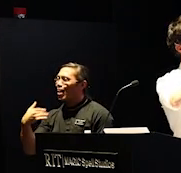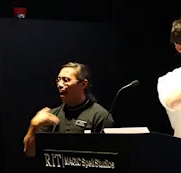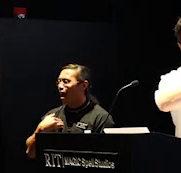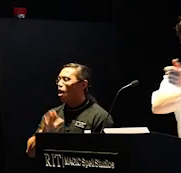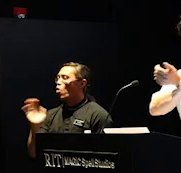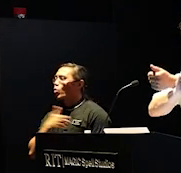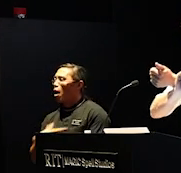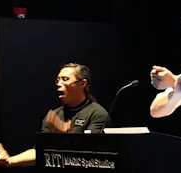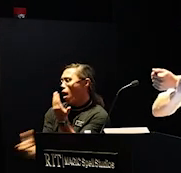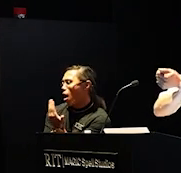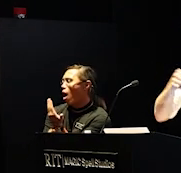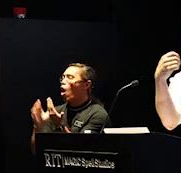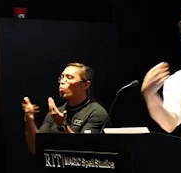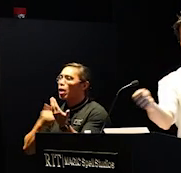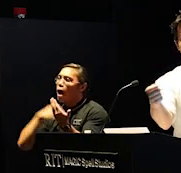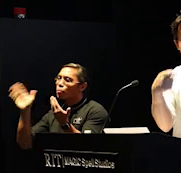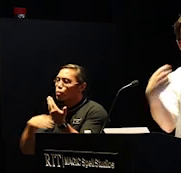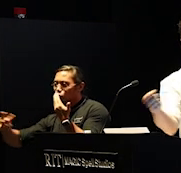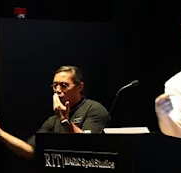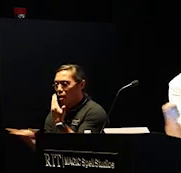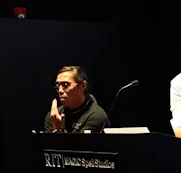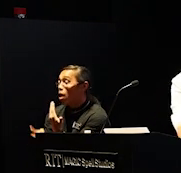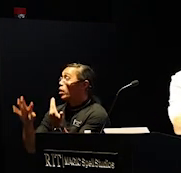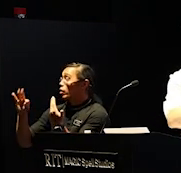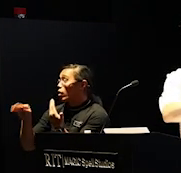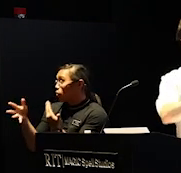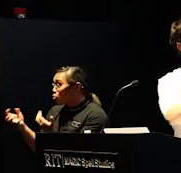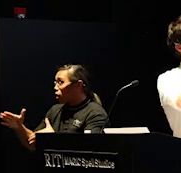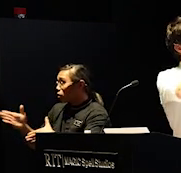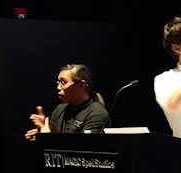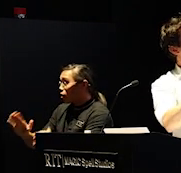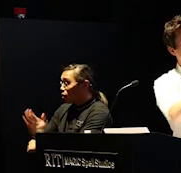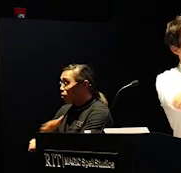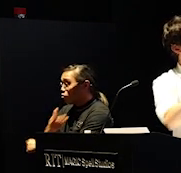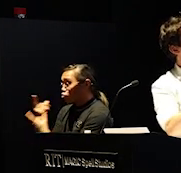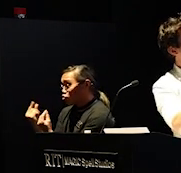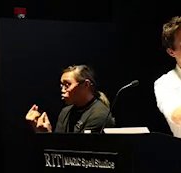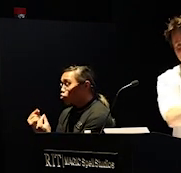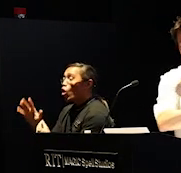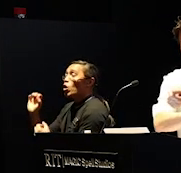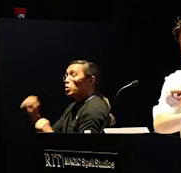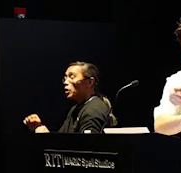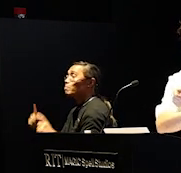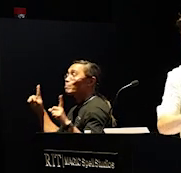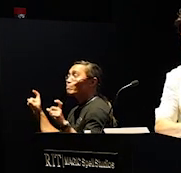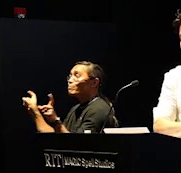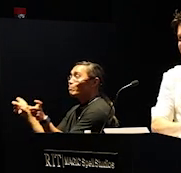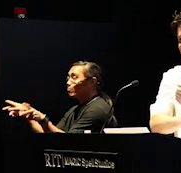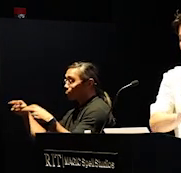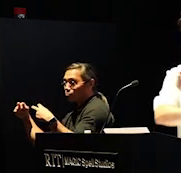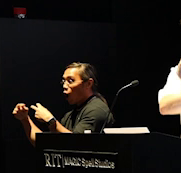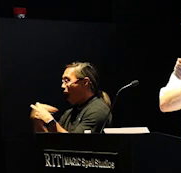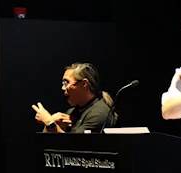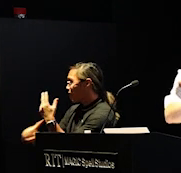it wasn't like AirDrop. It wasn't like your card on the reader. It would there was a little transmitter, and it would take all the.